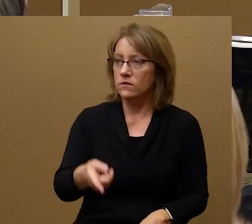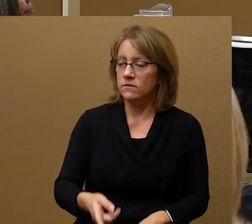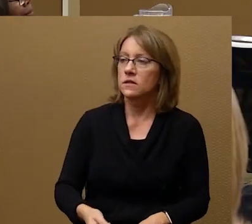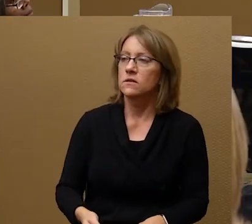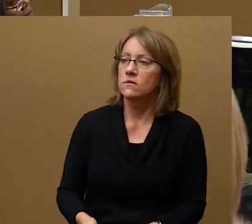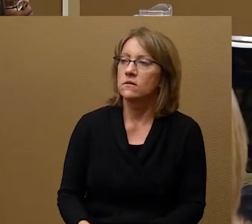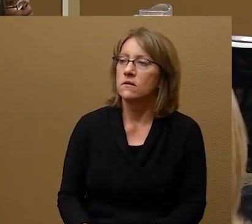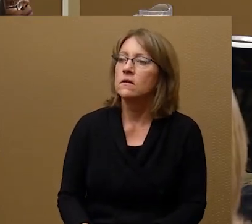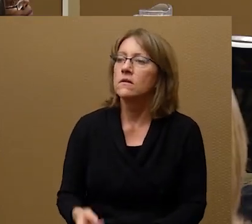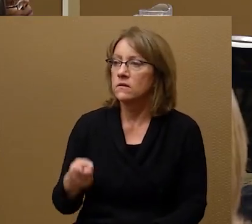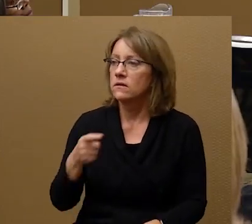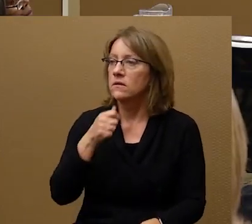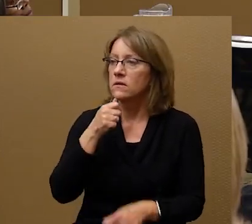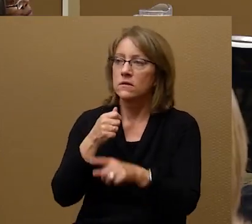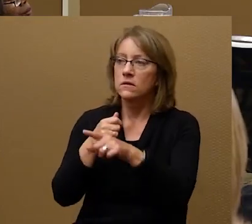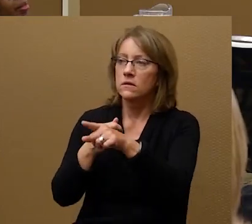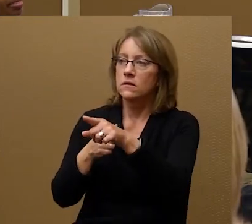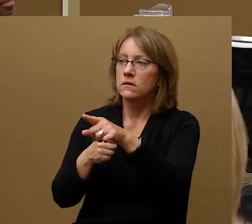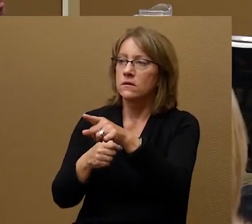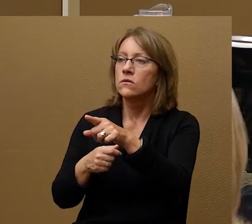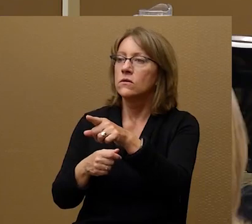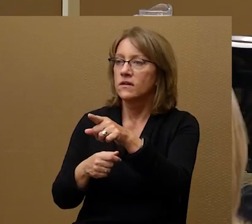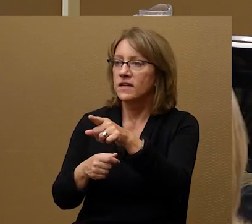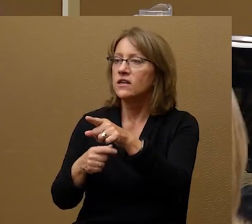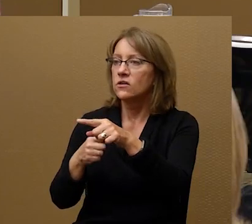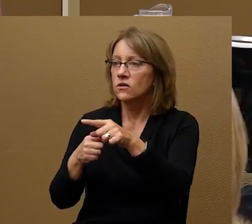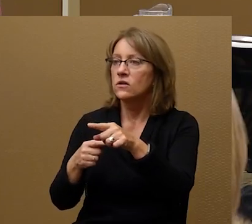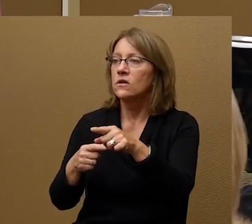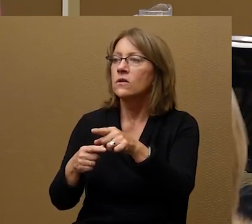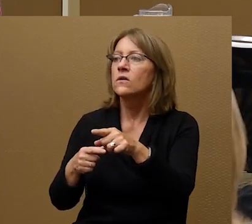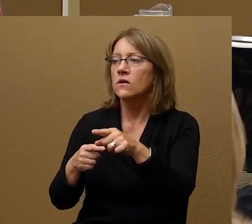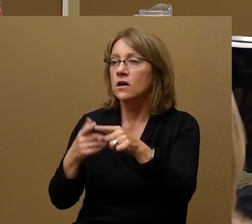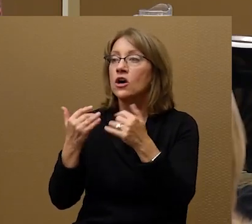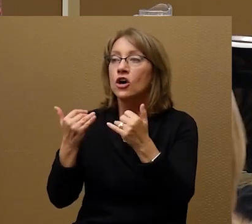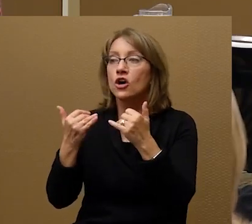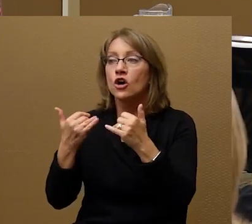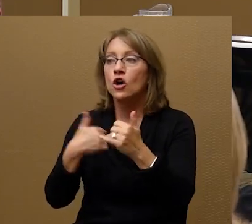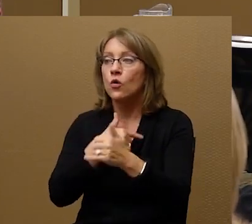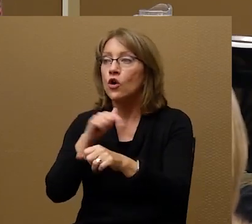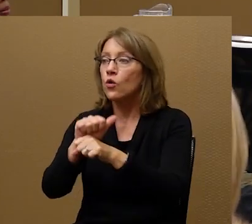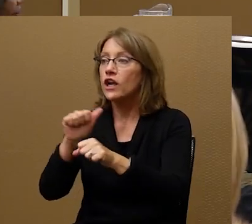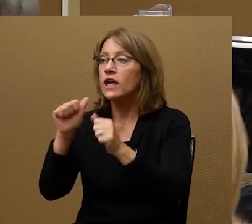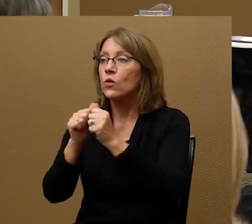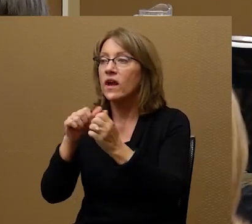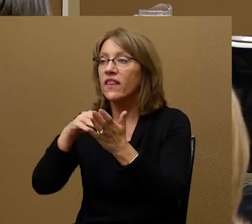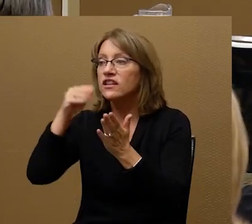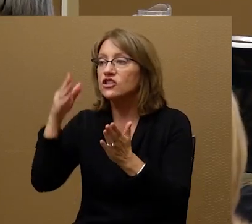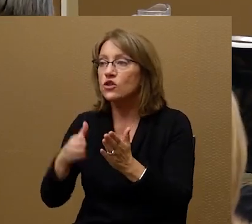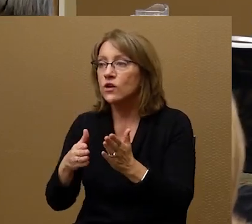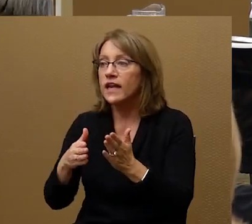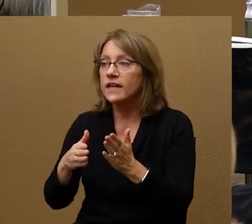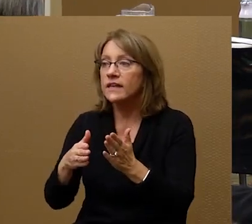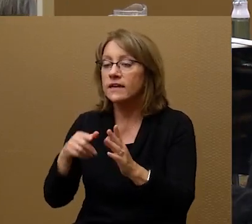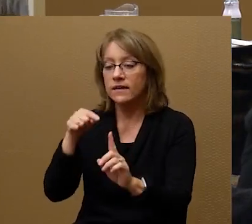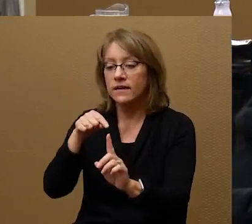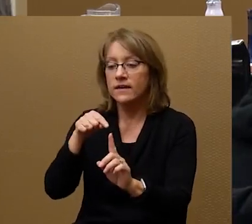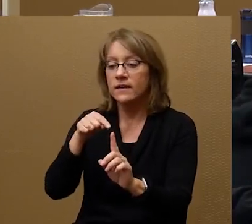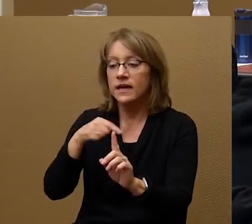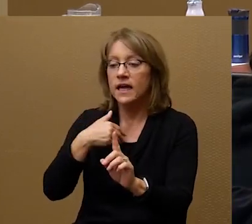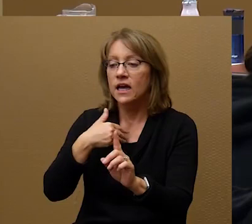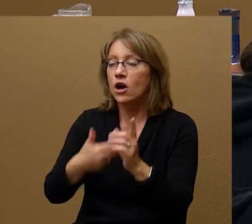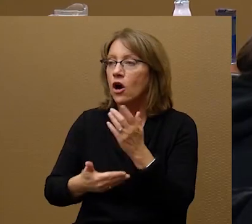That's the room one. Okay. So you can hold both. Thanks. Currently we're working with a student who has almost